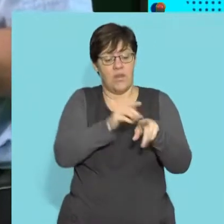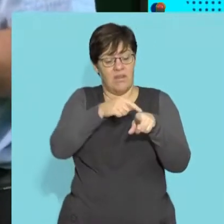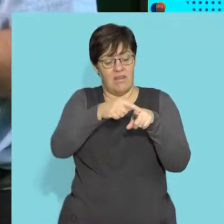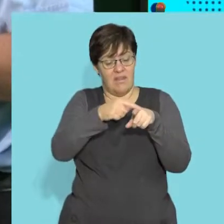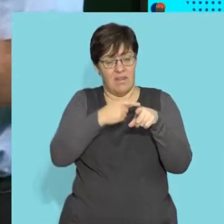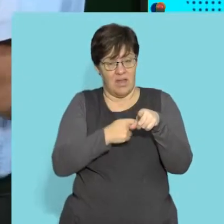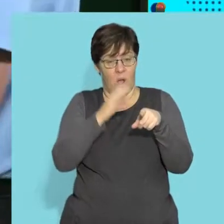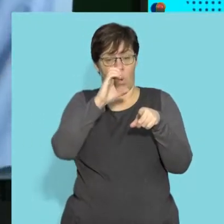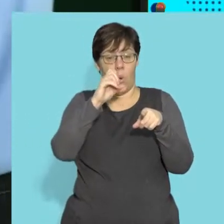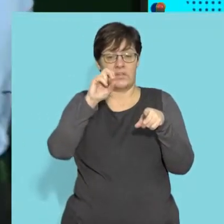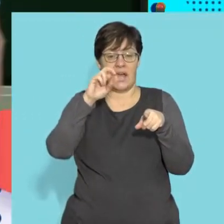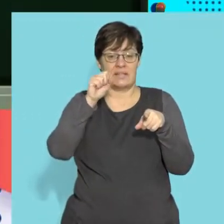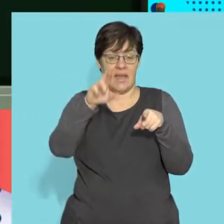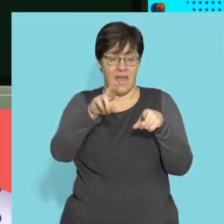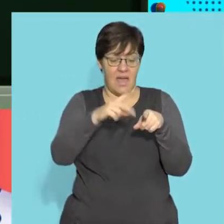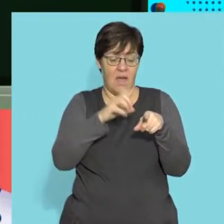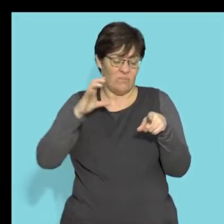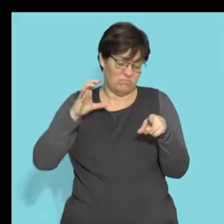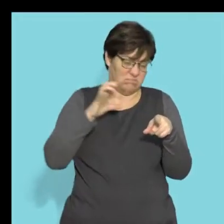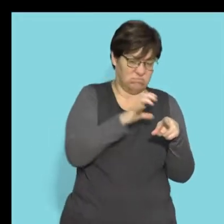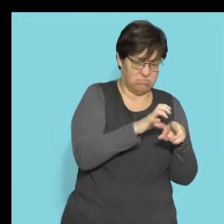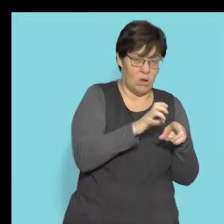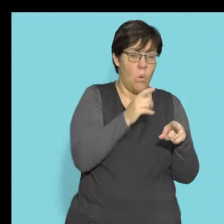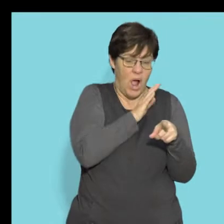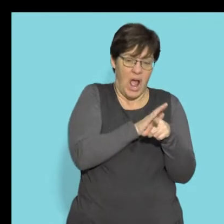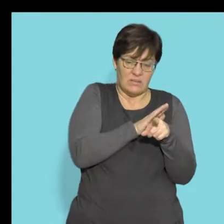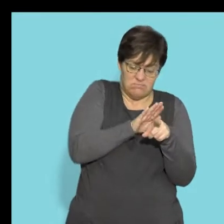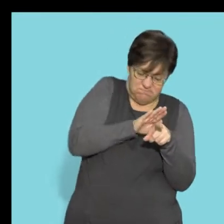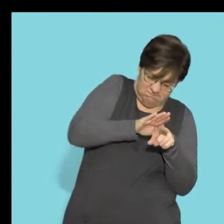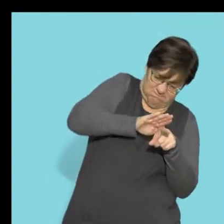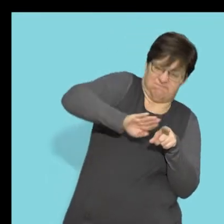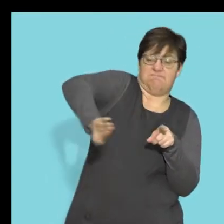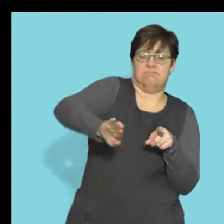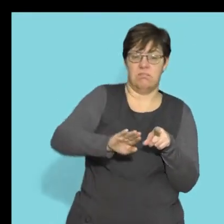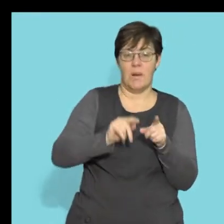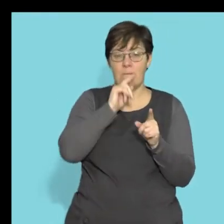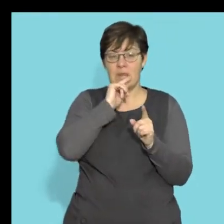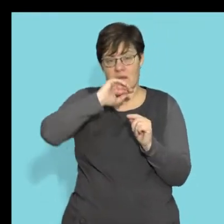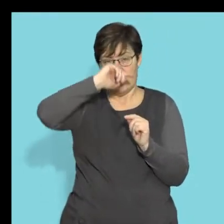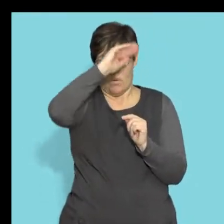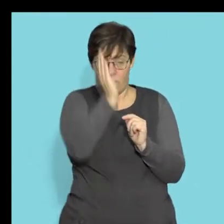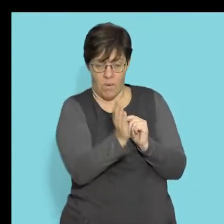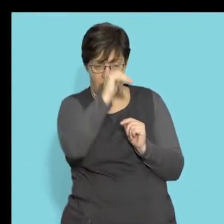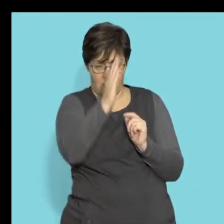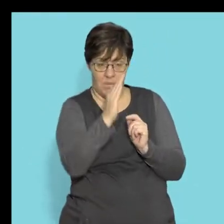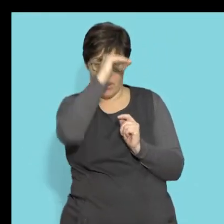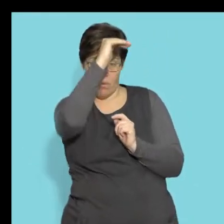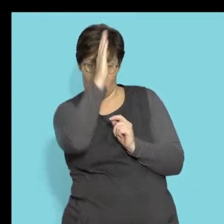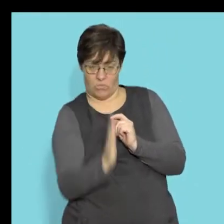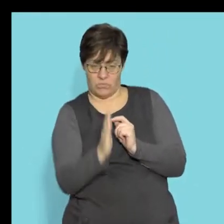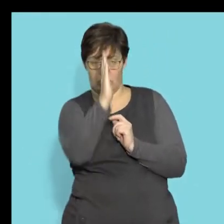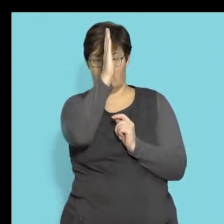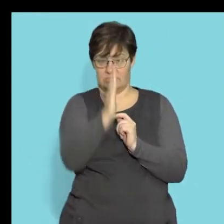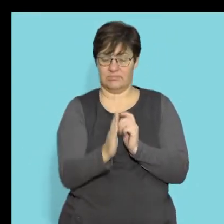exerted on that conductor. And that force is going to try and exert in a way that will straighten the